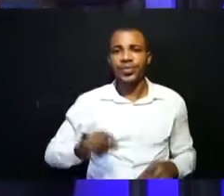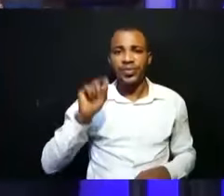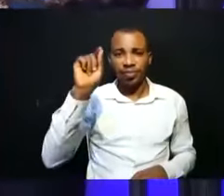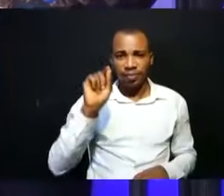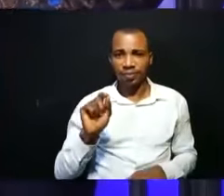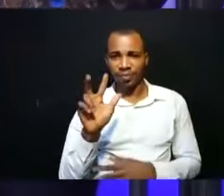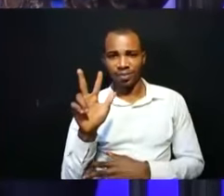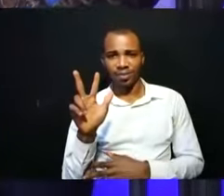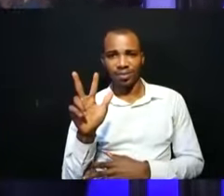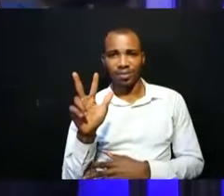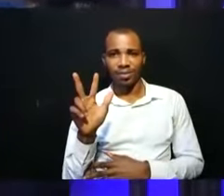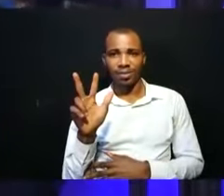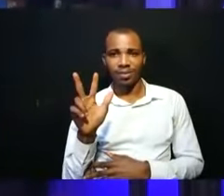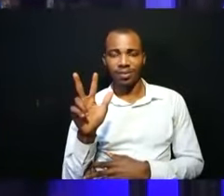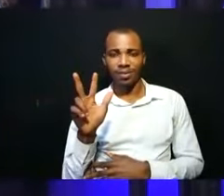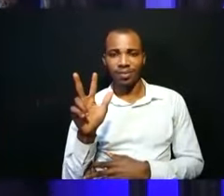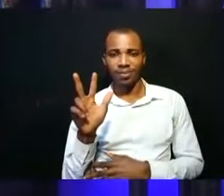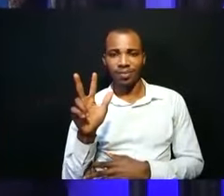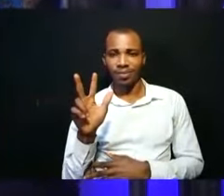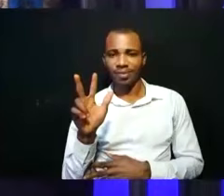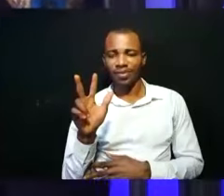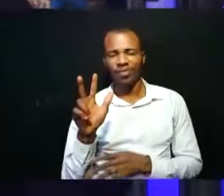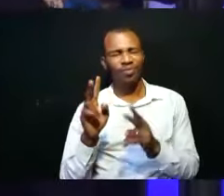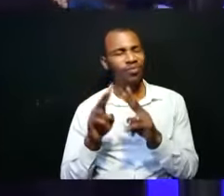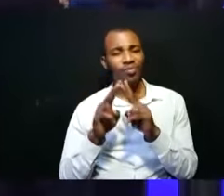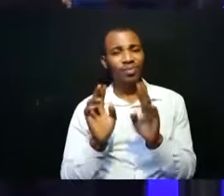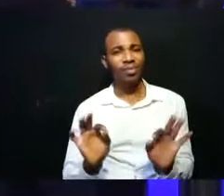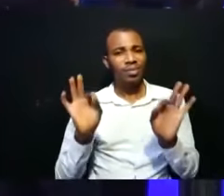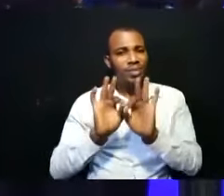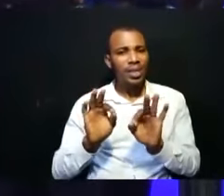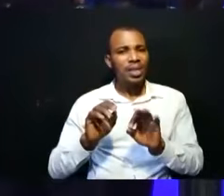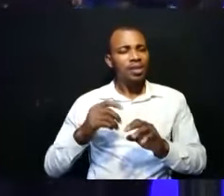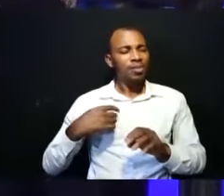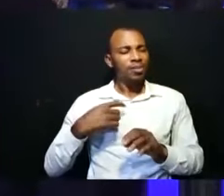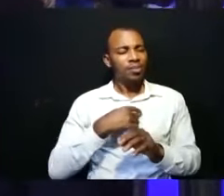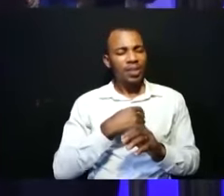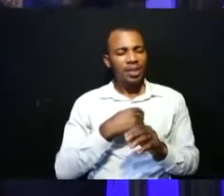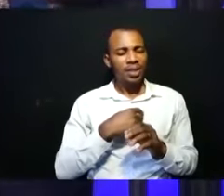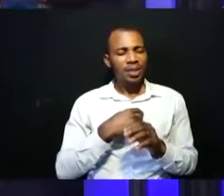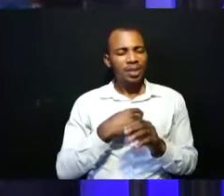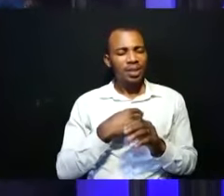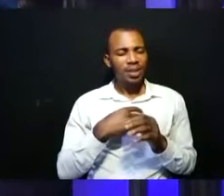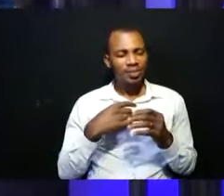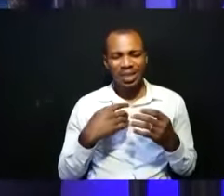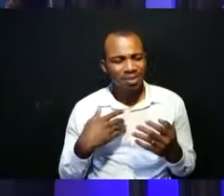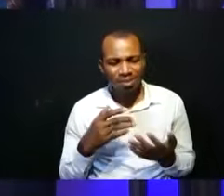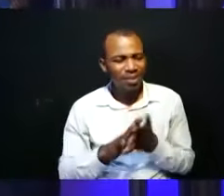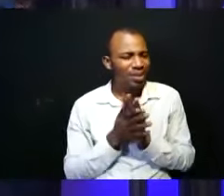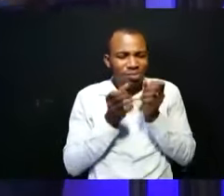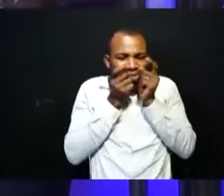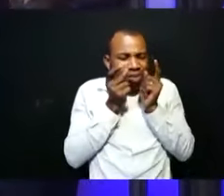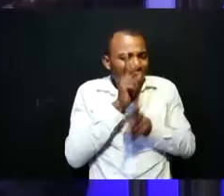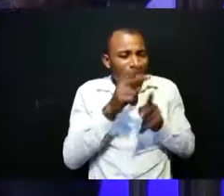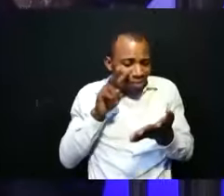Verse 3. Very important verse. And sometimes I wonder why we don't apply this